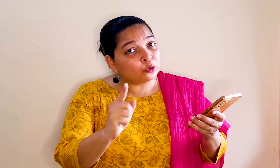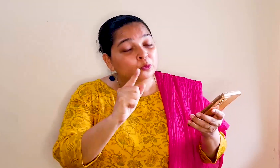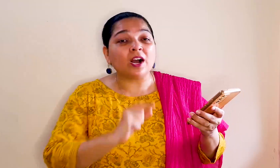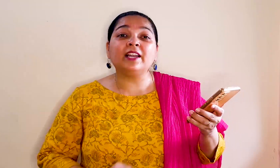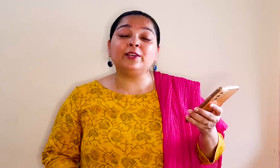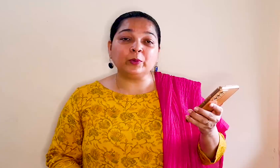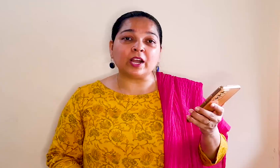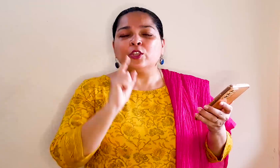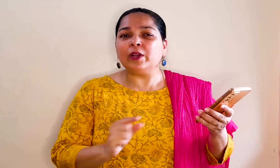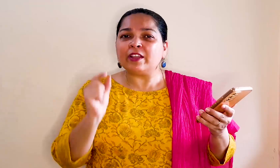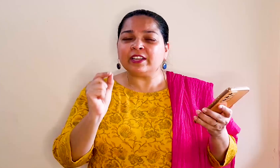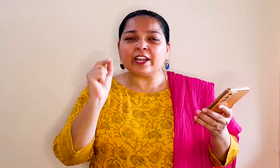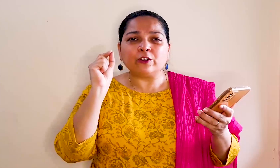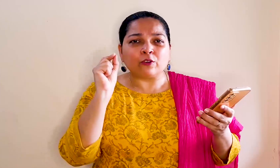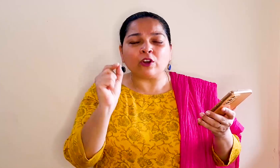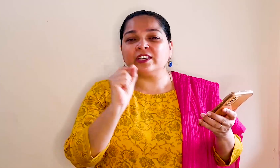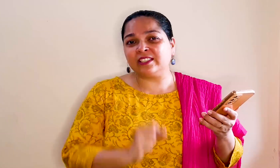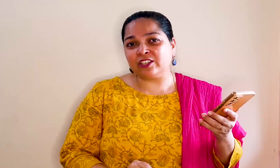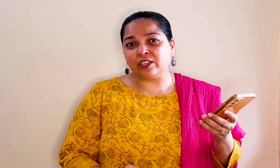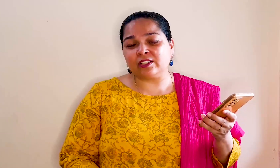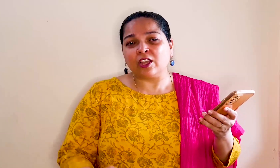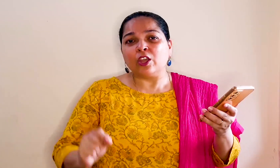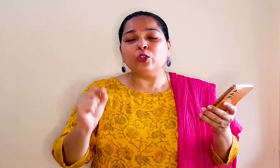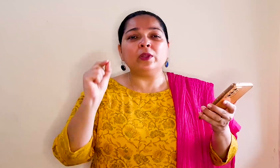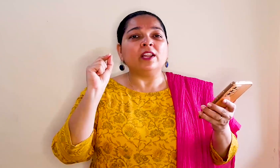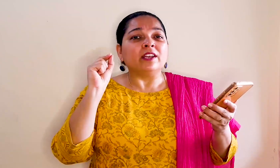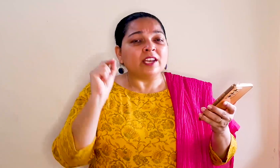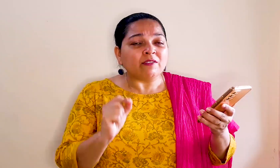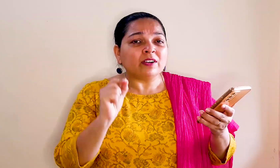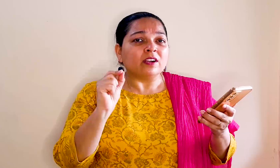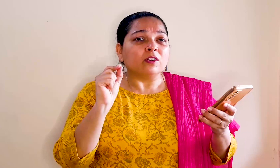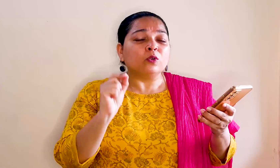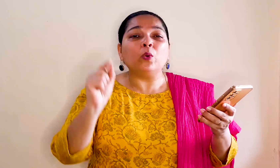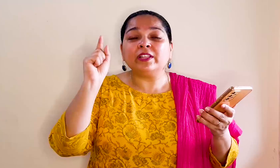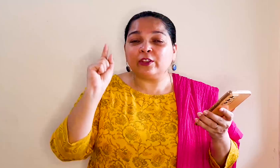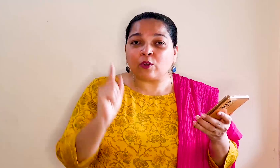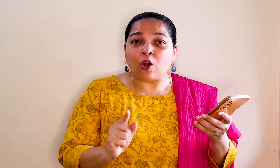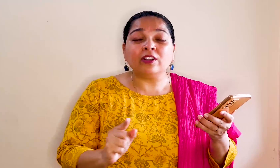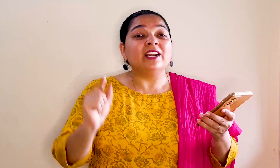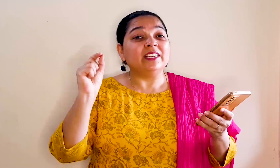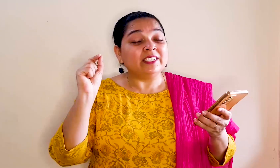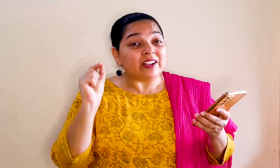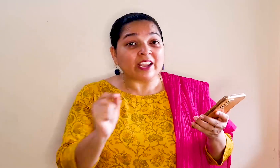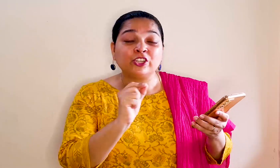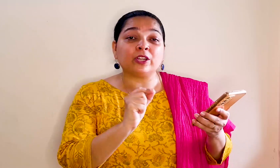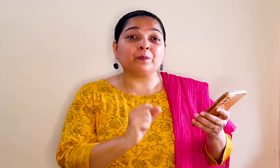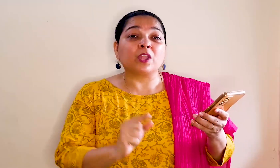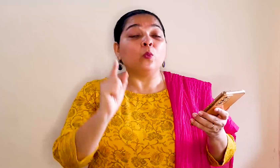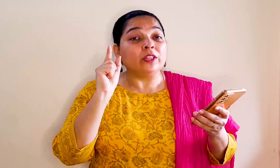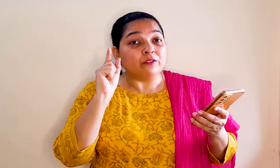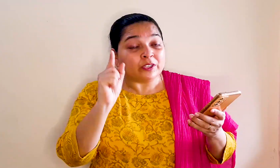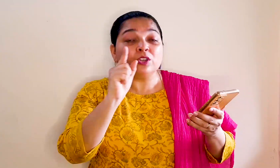should do. Hallelujah. You will never take wrong decisions. You will never go in the wrong